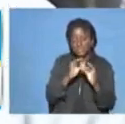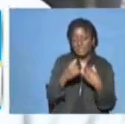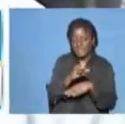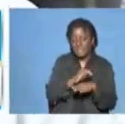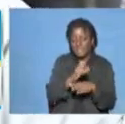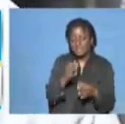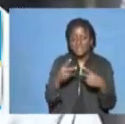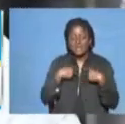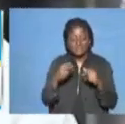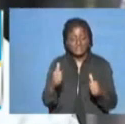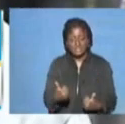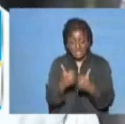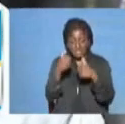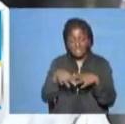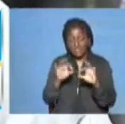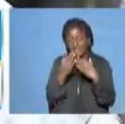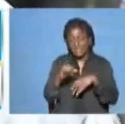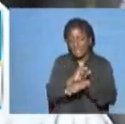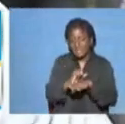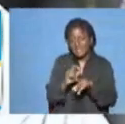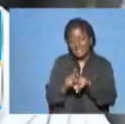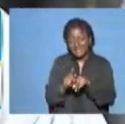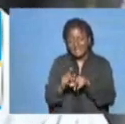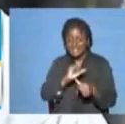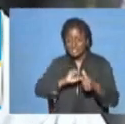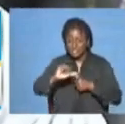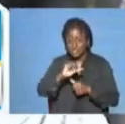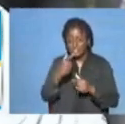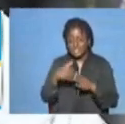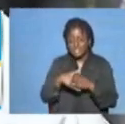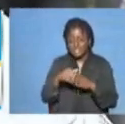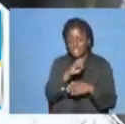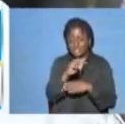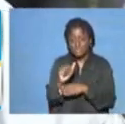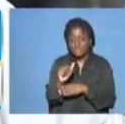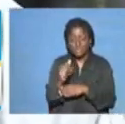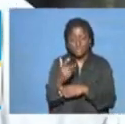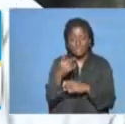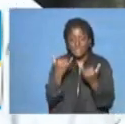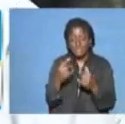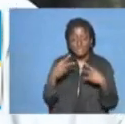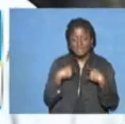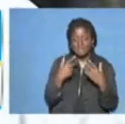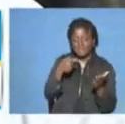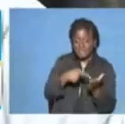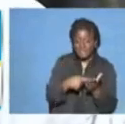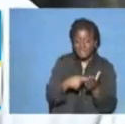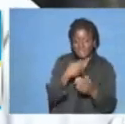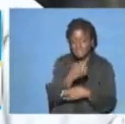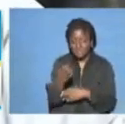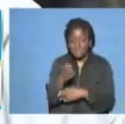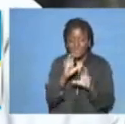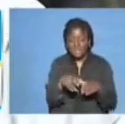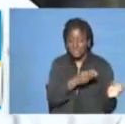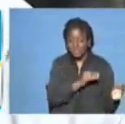like the situation we had in Exum in the past, whereby we had to look around for pumps, but now we have this asset that we can actually move